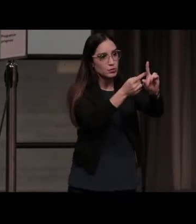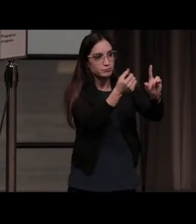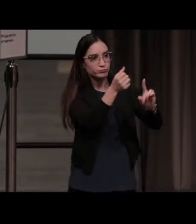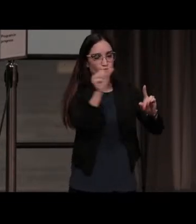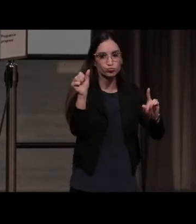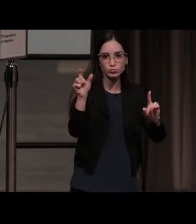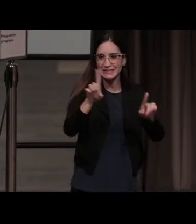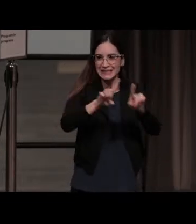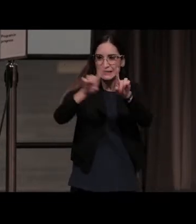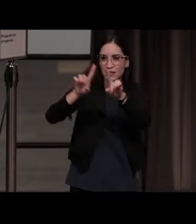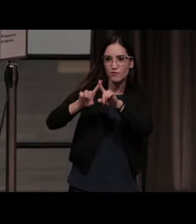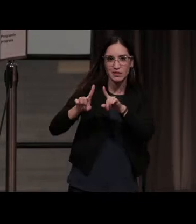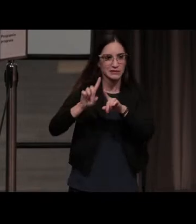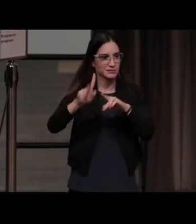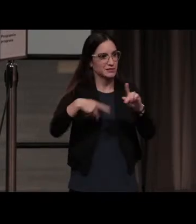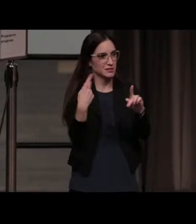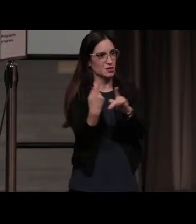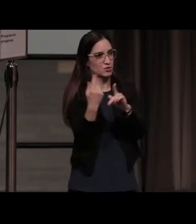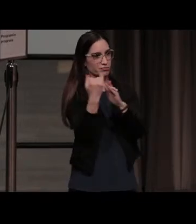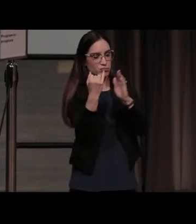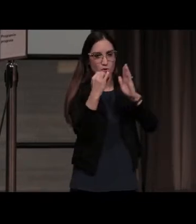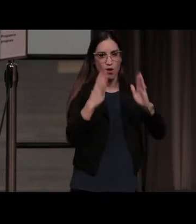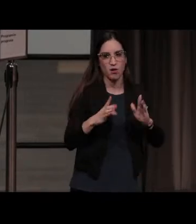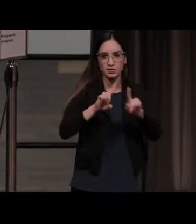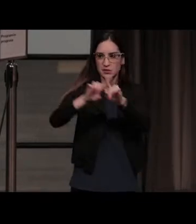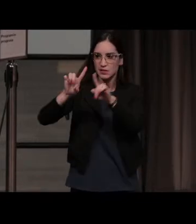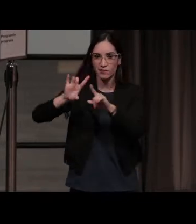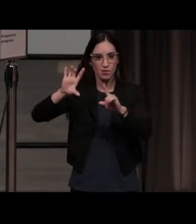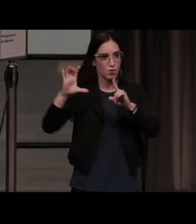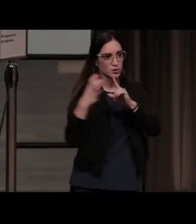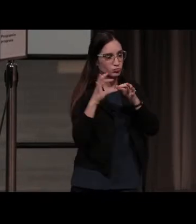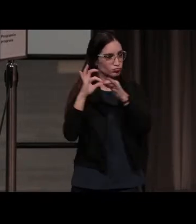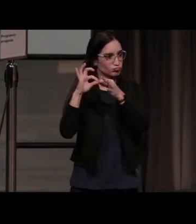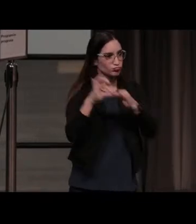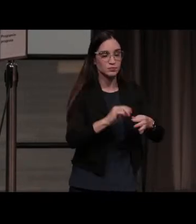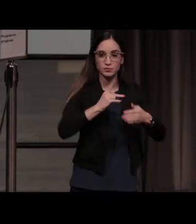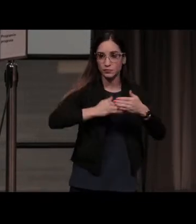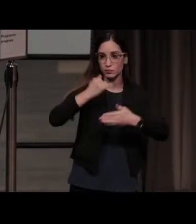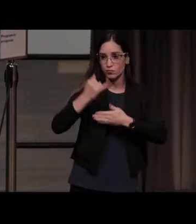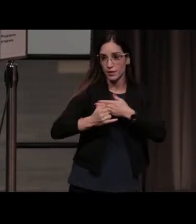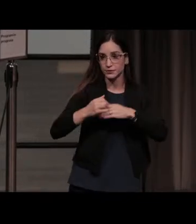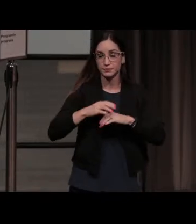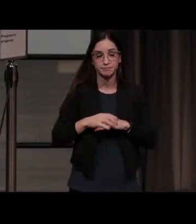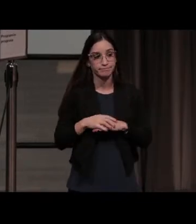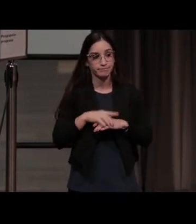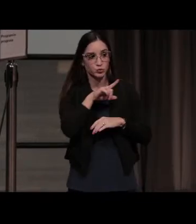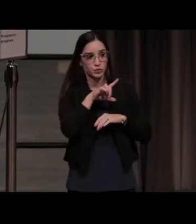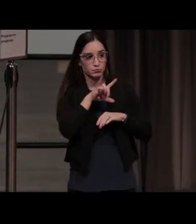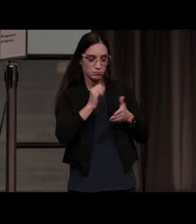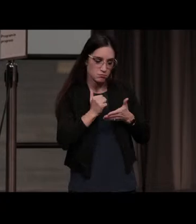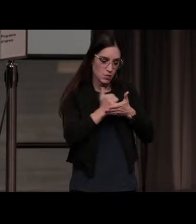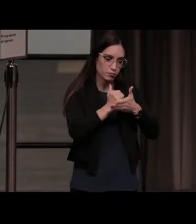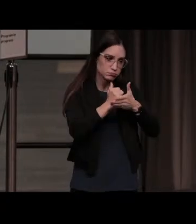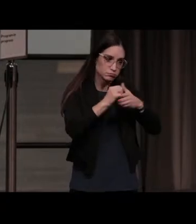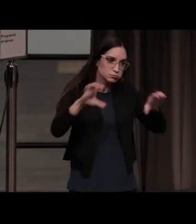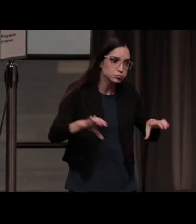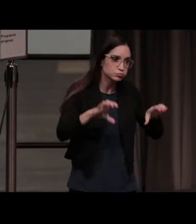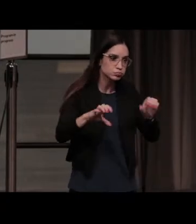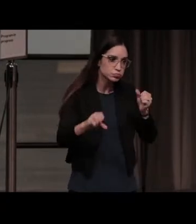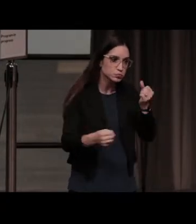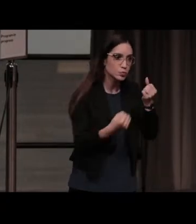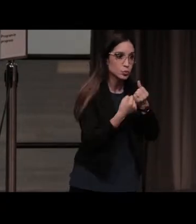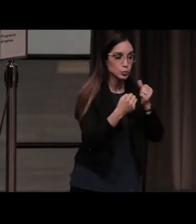visual artists and cultural projects in the United States. She also curated Gustavo Prado, The Undercurrent in